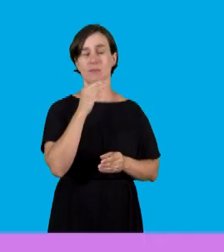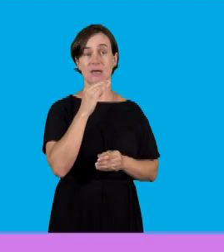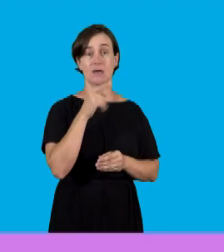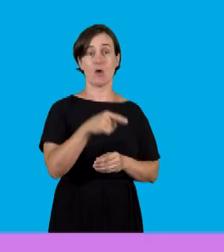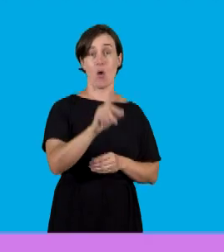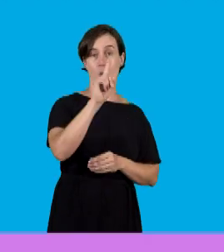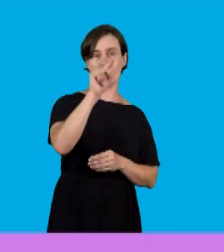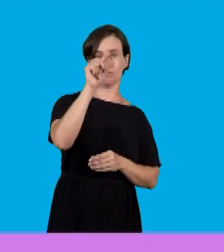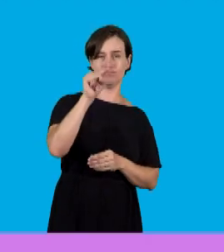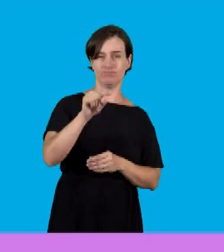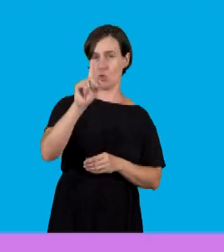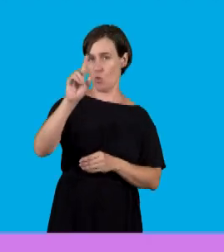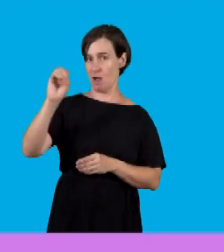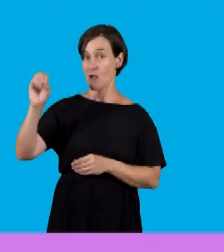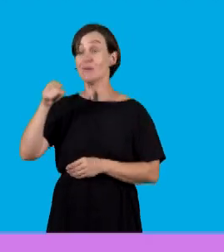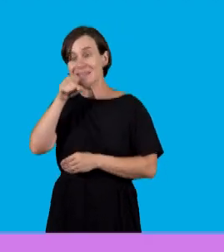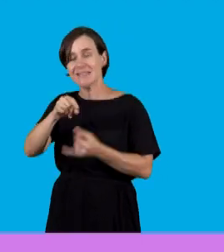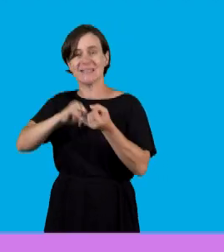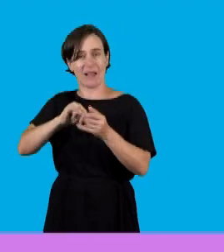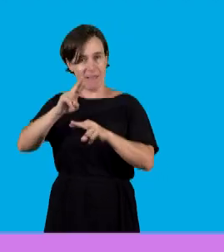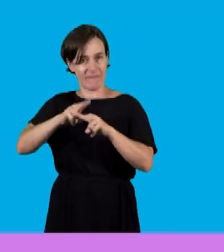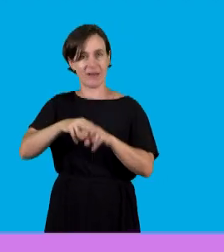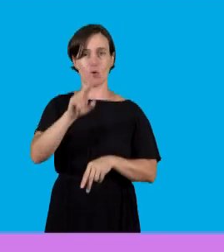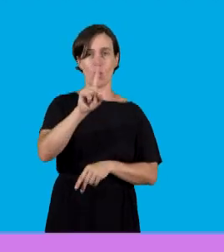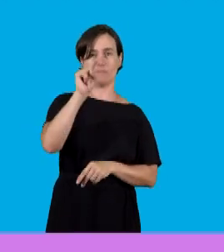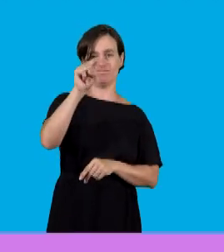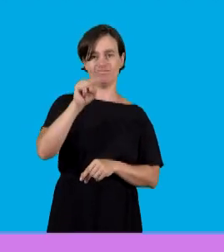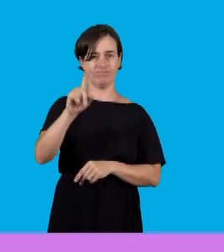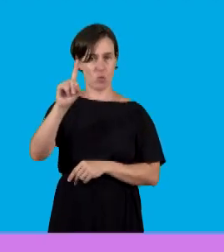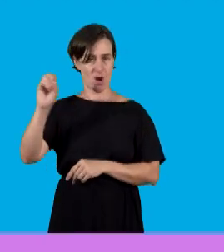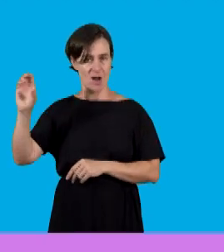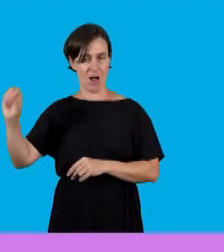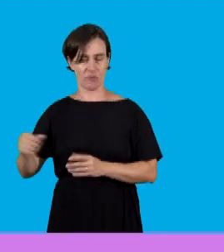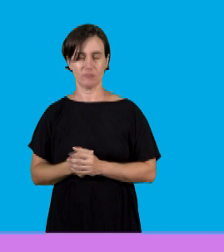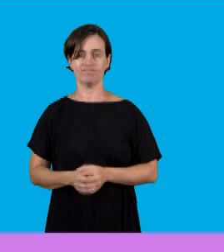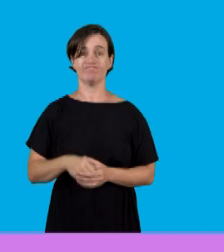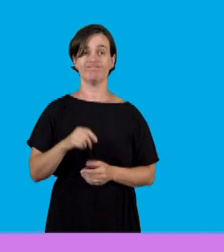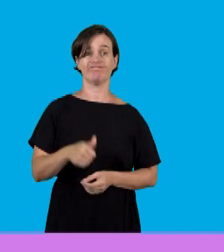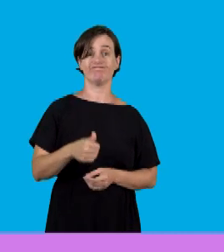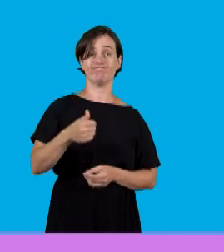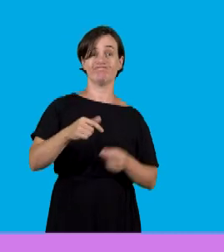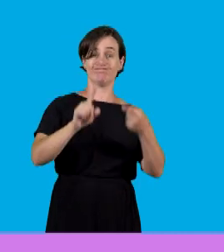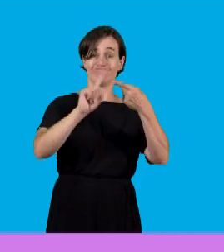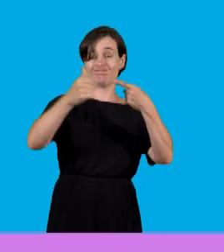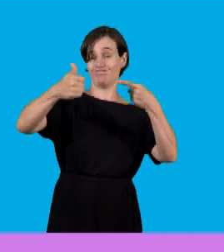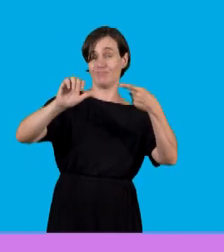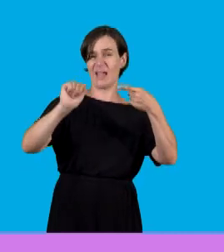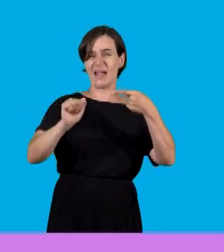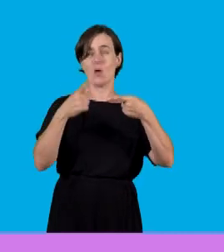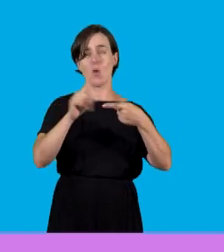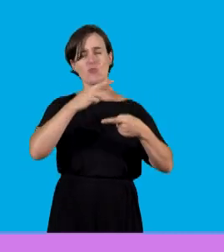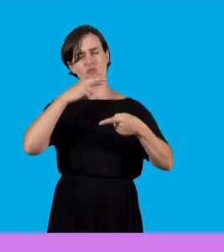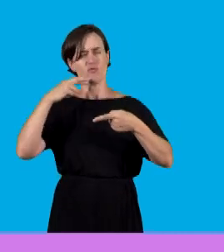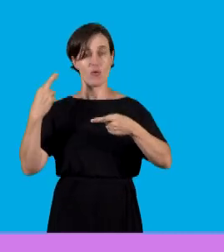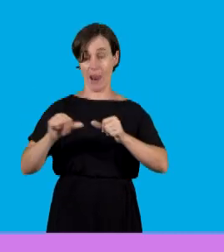scale of 1:100. It means the scale factor is 100. They say now the question, calculate the actual length of this